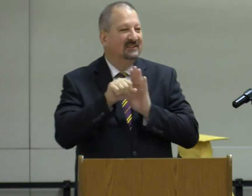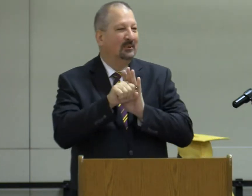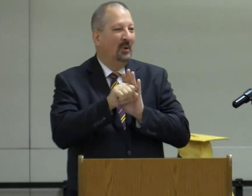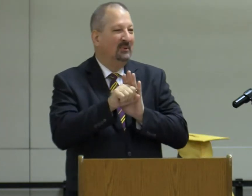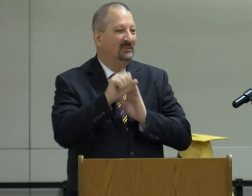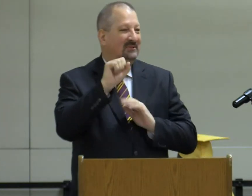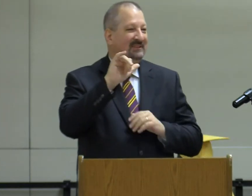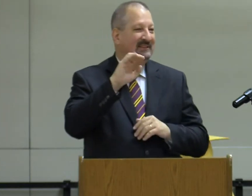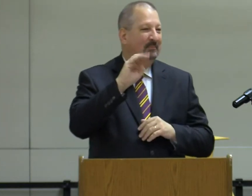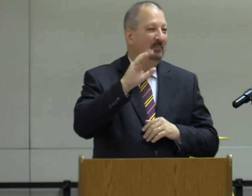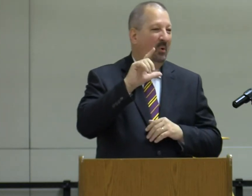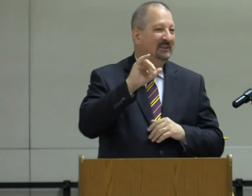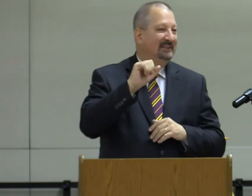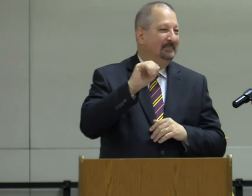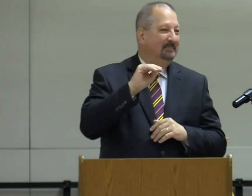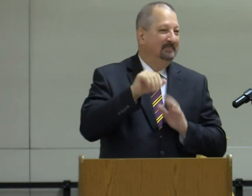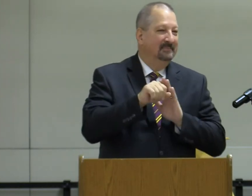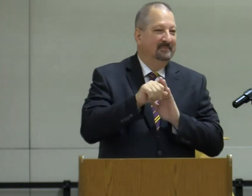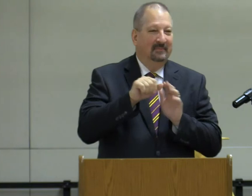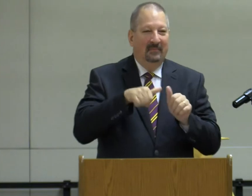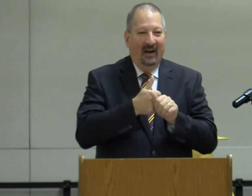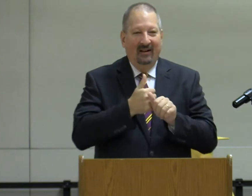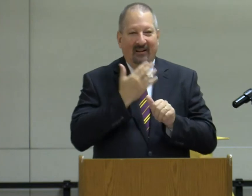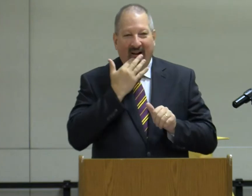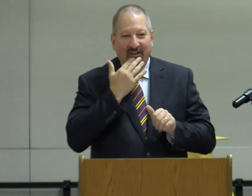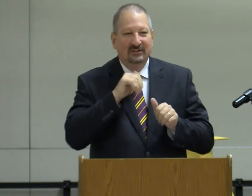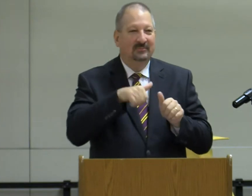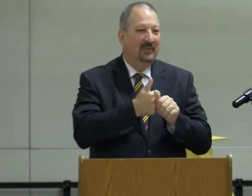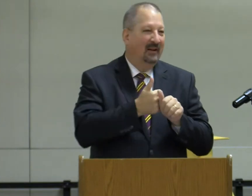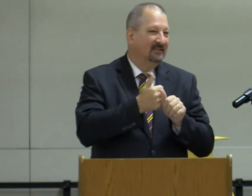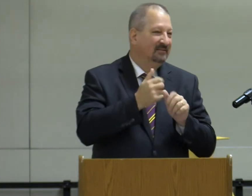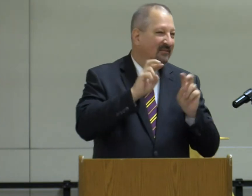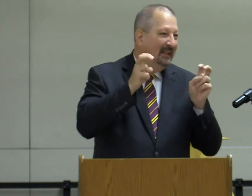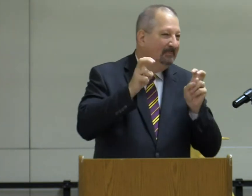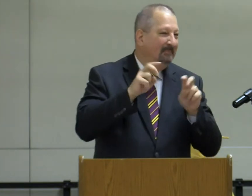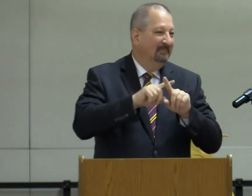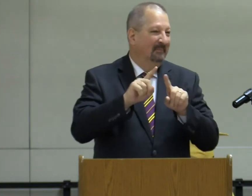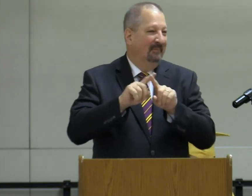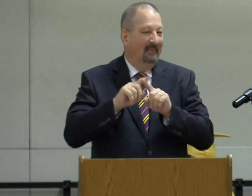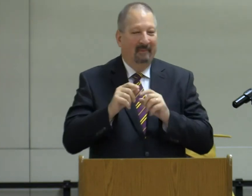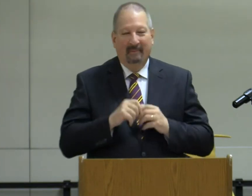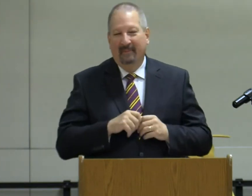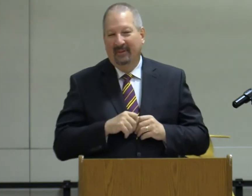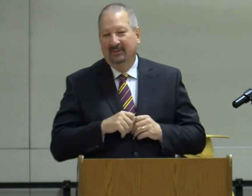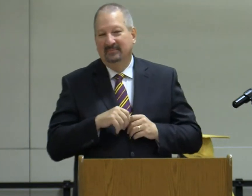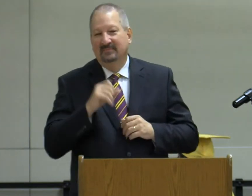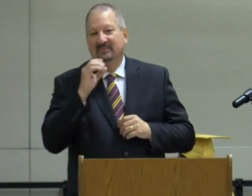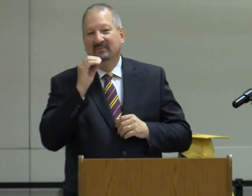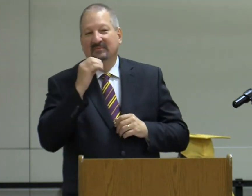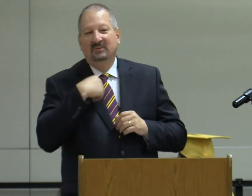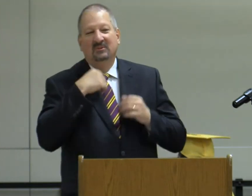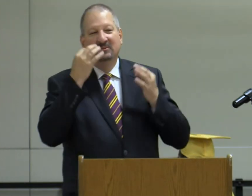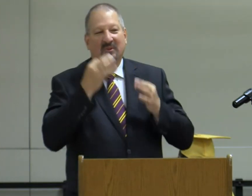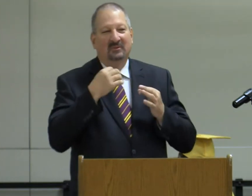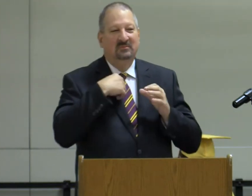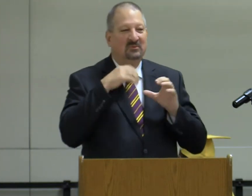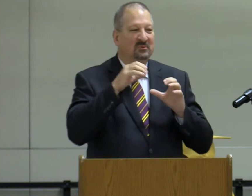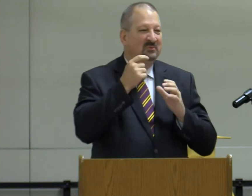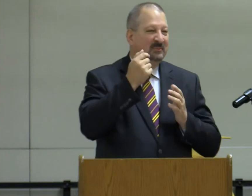their class colors, just to symbolize and have my tie match the theme for this